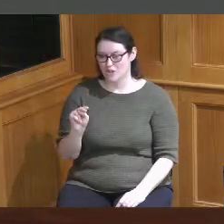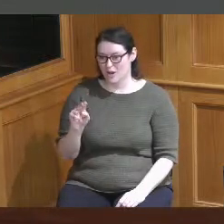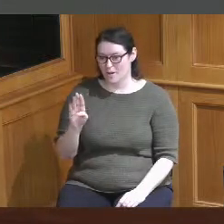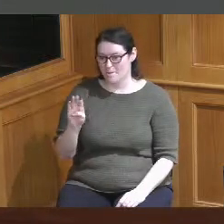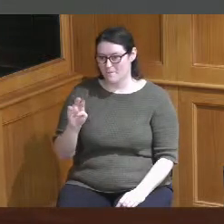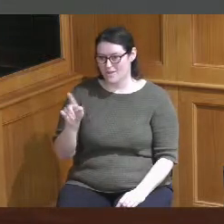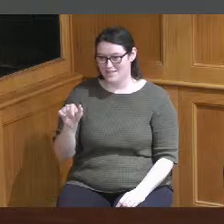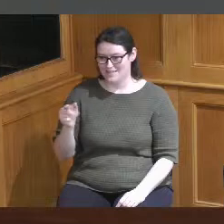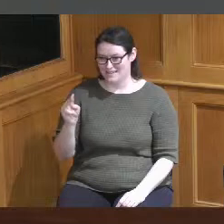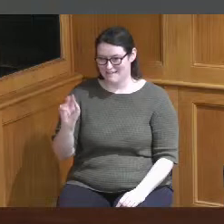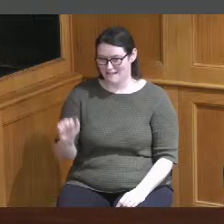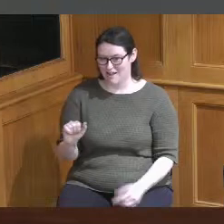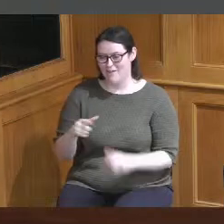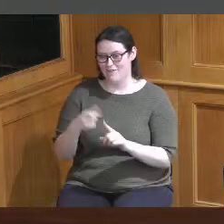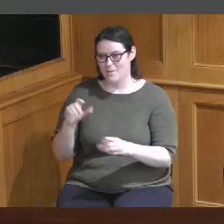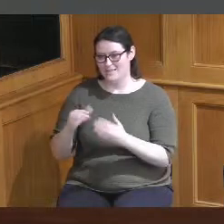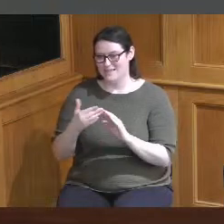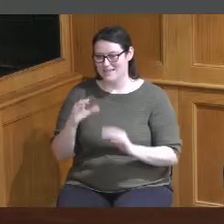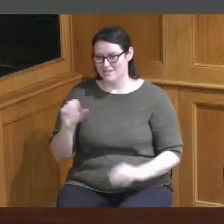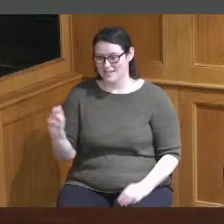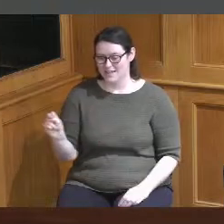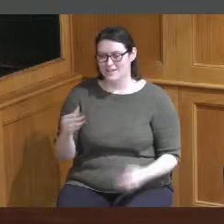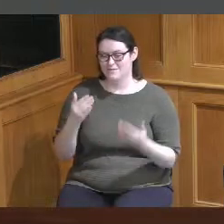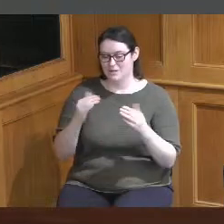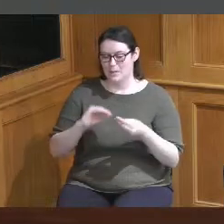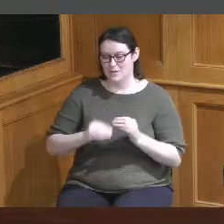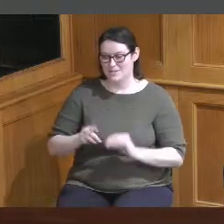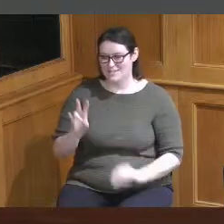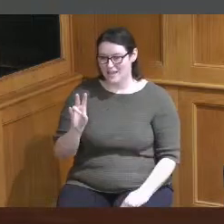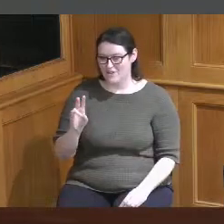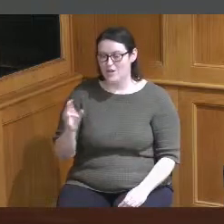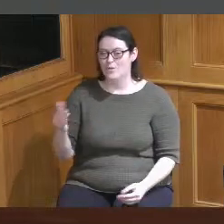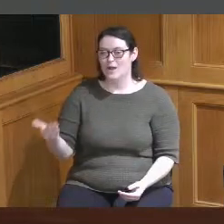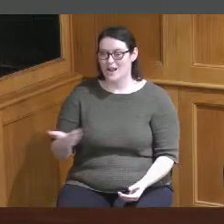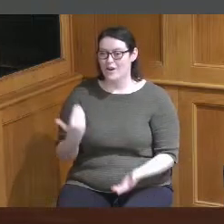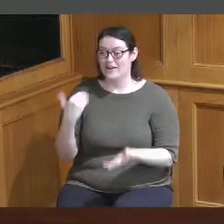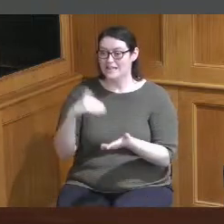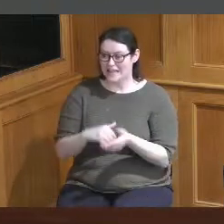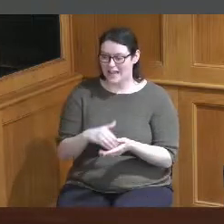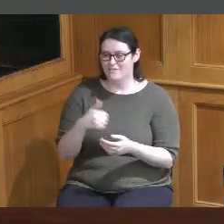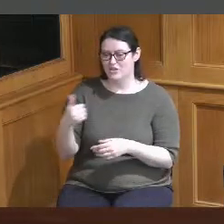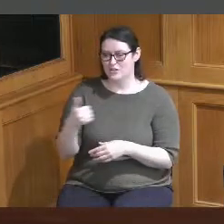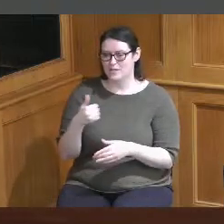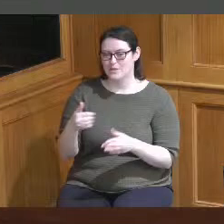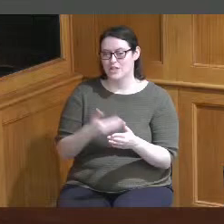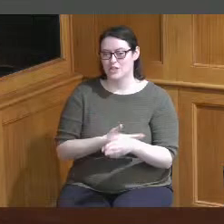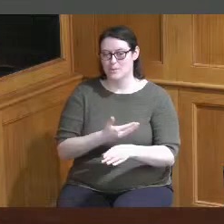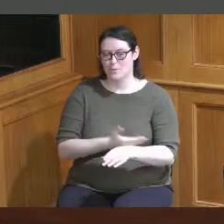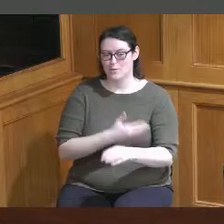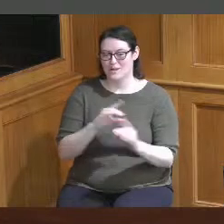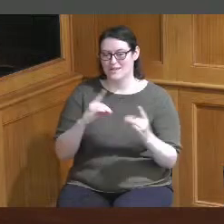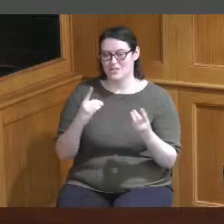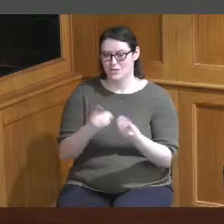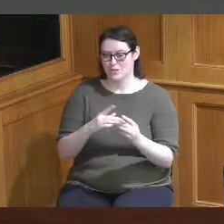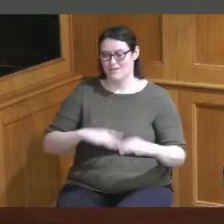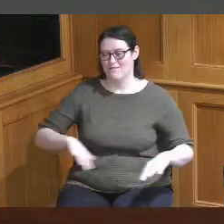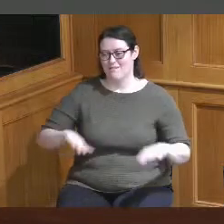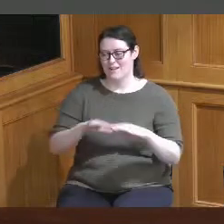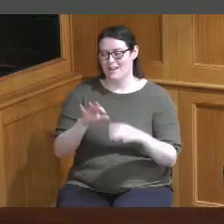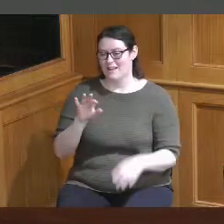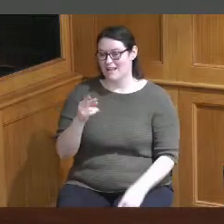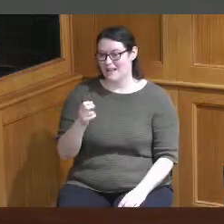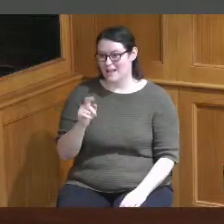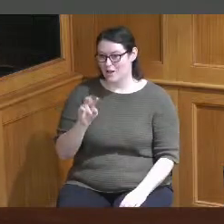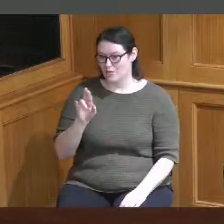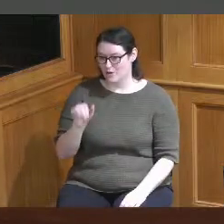Cincinnati. Item 7 is a resolution reappointing members to the Transportation Improvement District. This is Henry